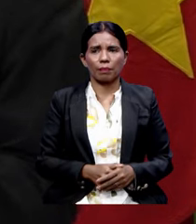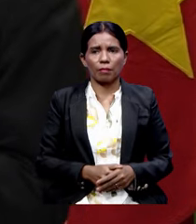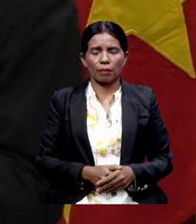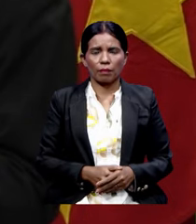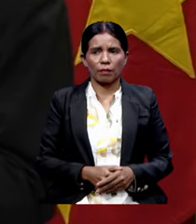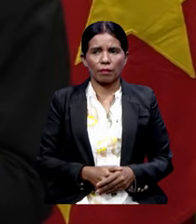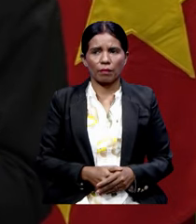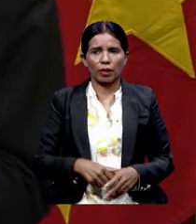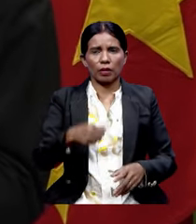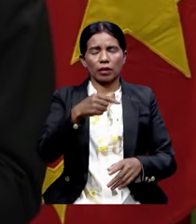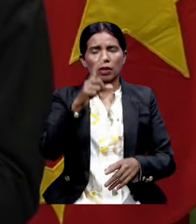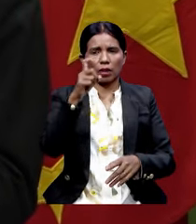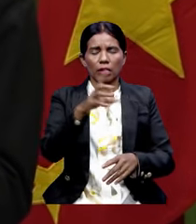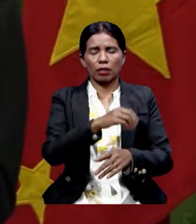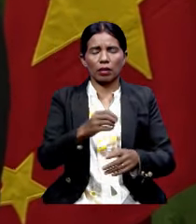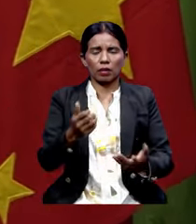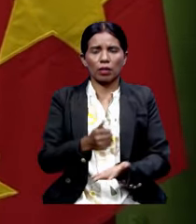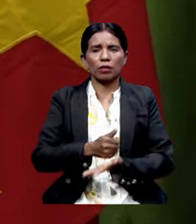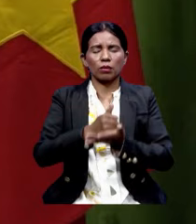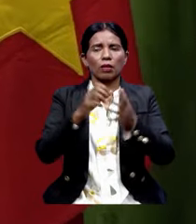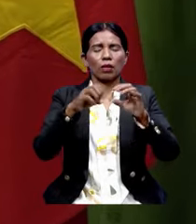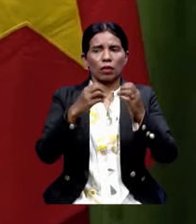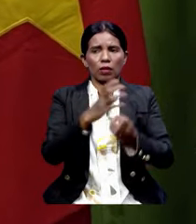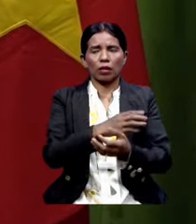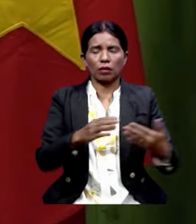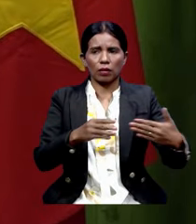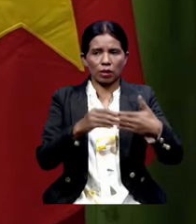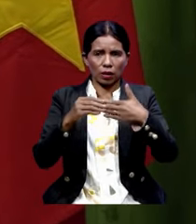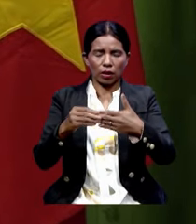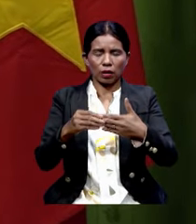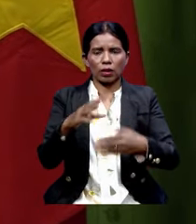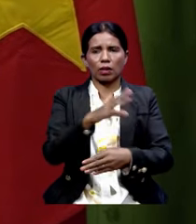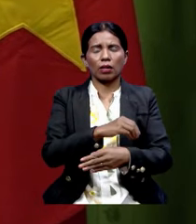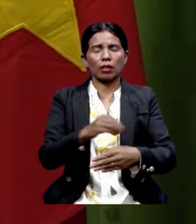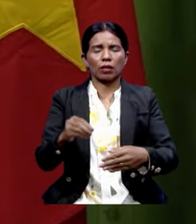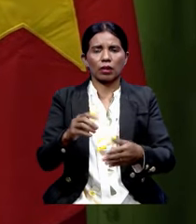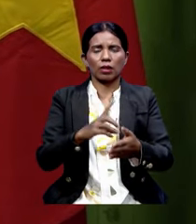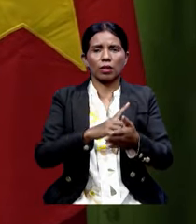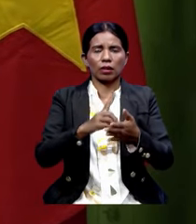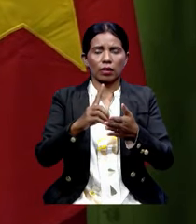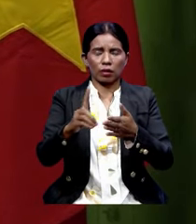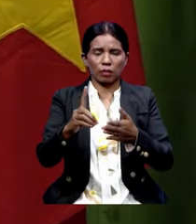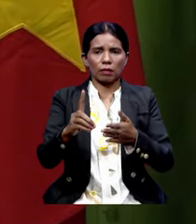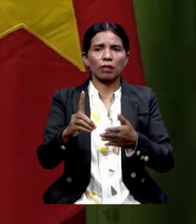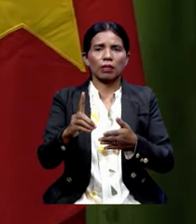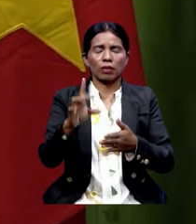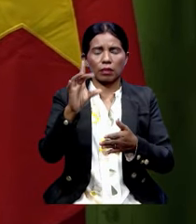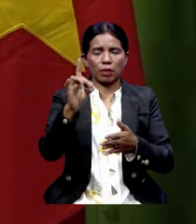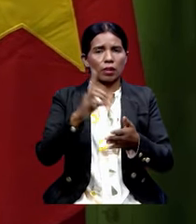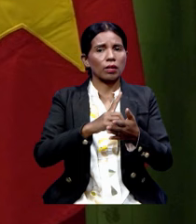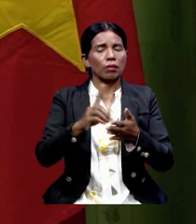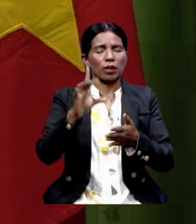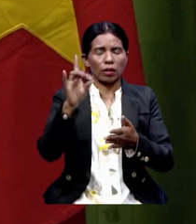GX has been able to organize in the past 7 weeks 10 tons of equipment